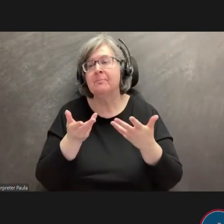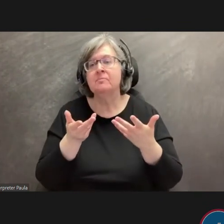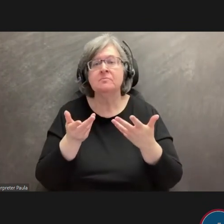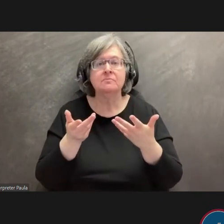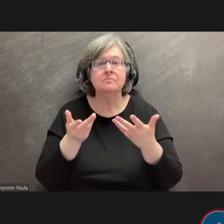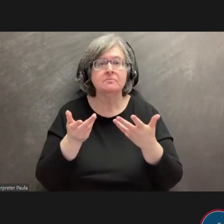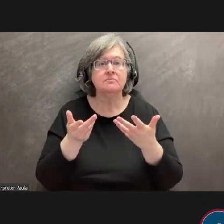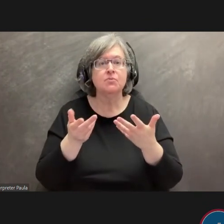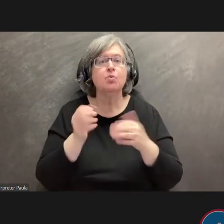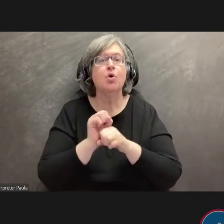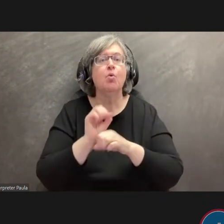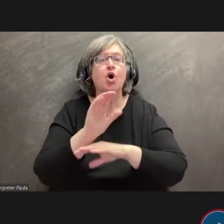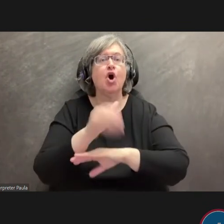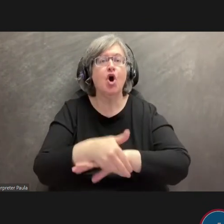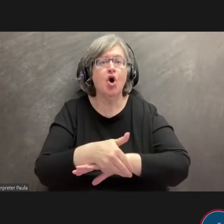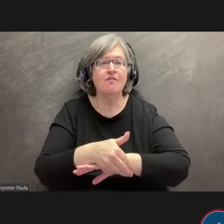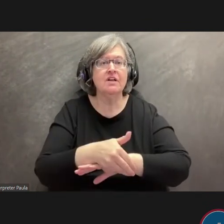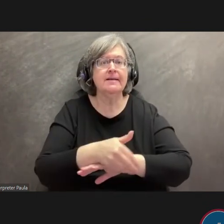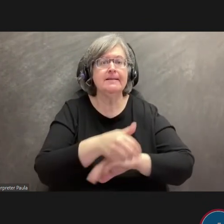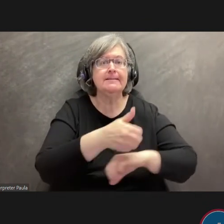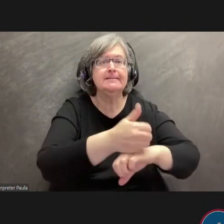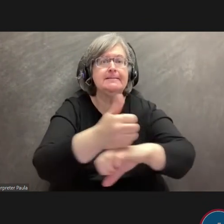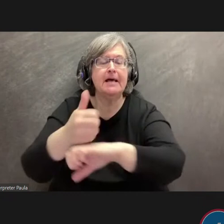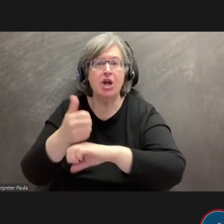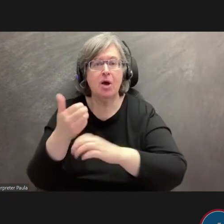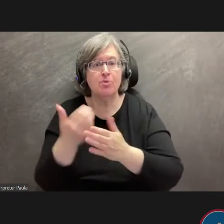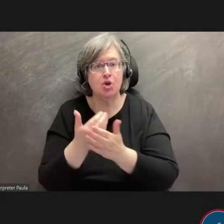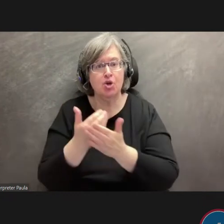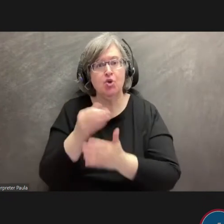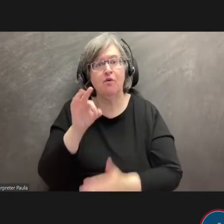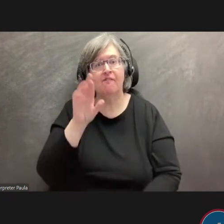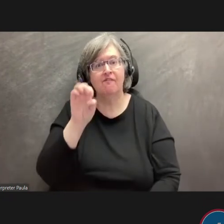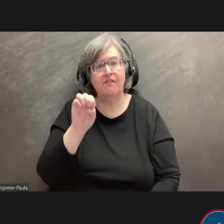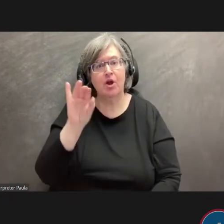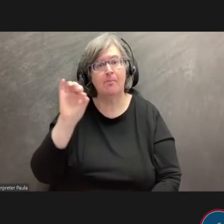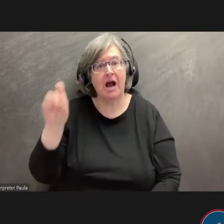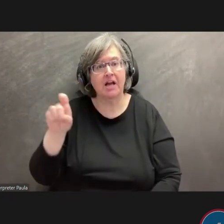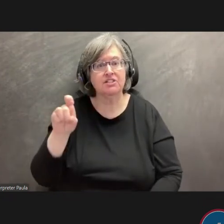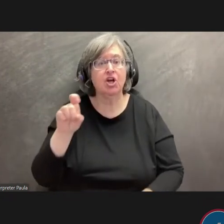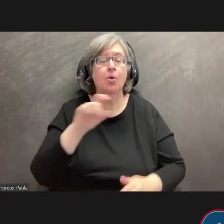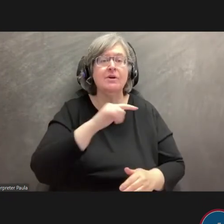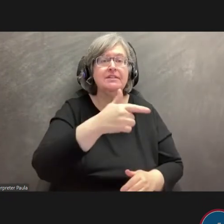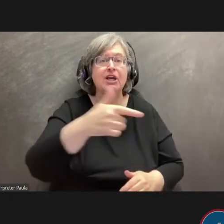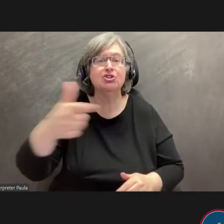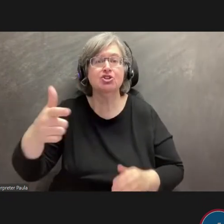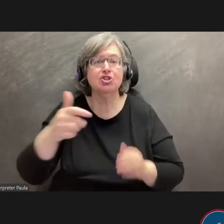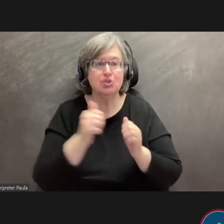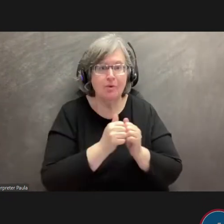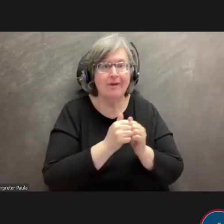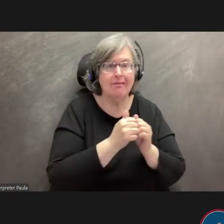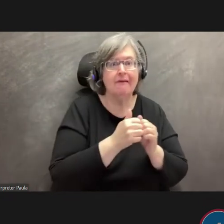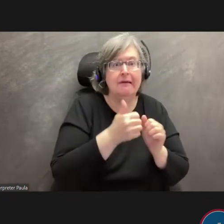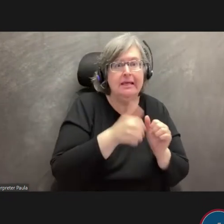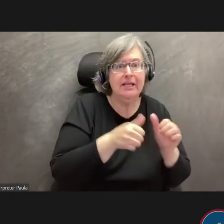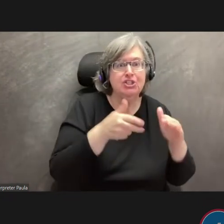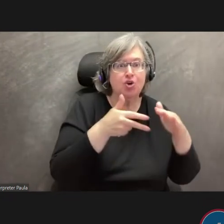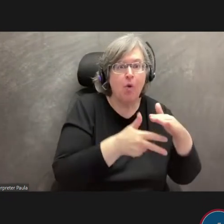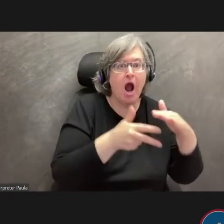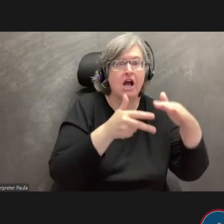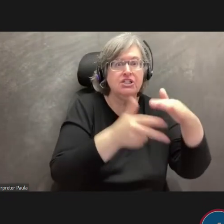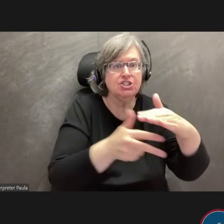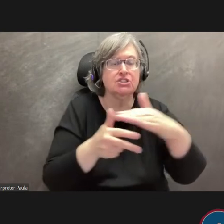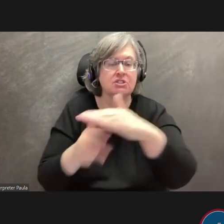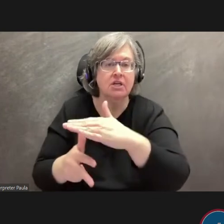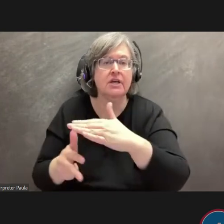working overnight to install new fare boxes, one garage at a time until we get all 7. It will